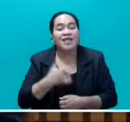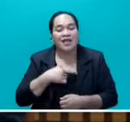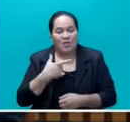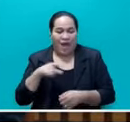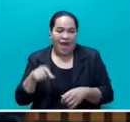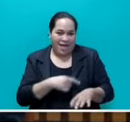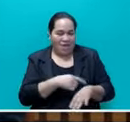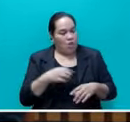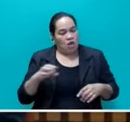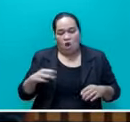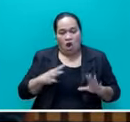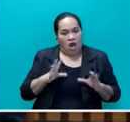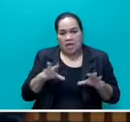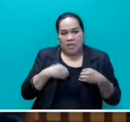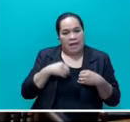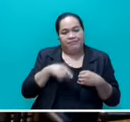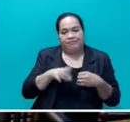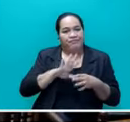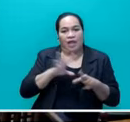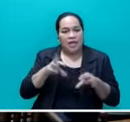this motion.